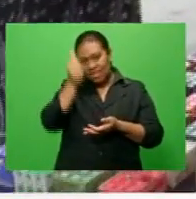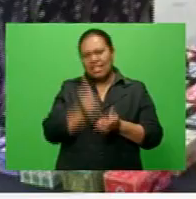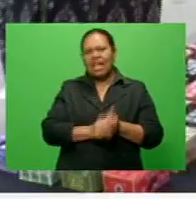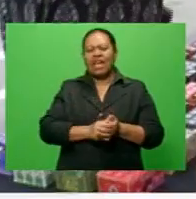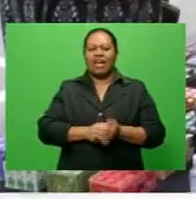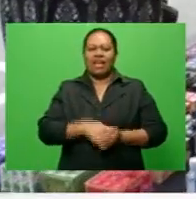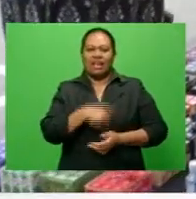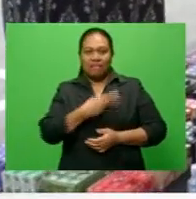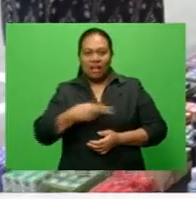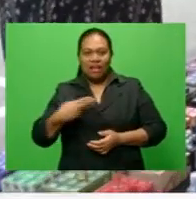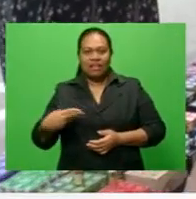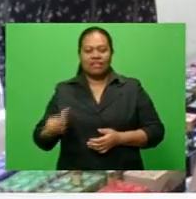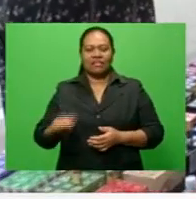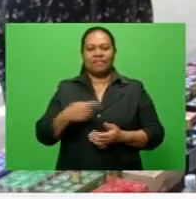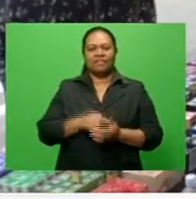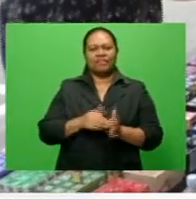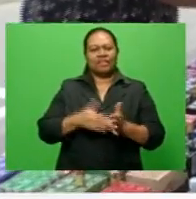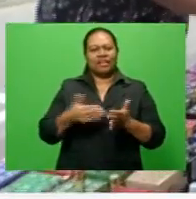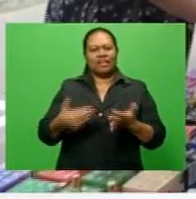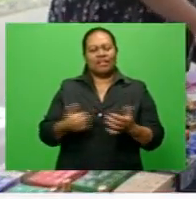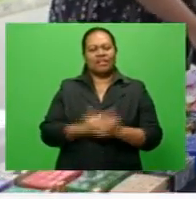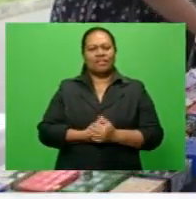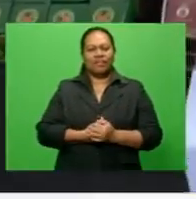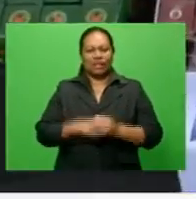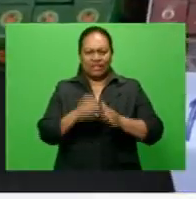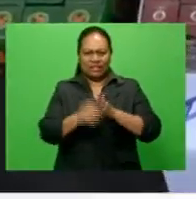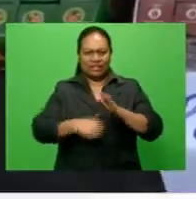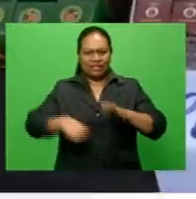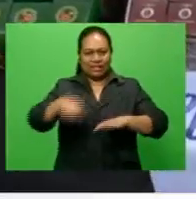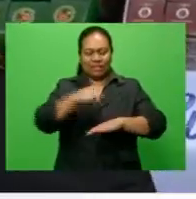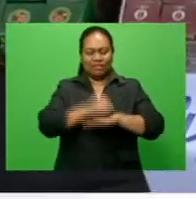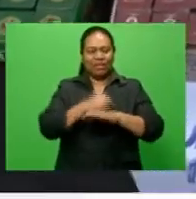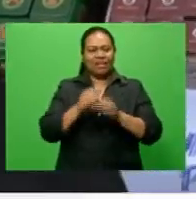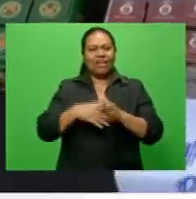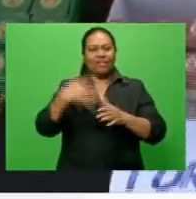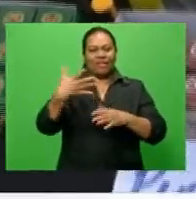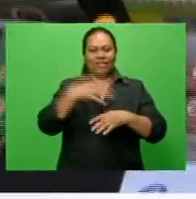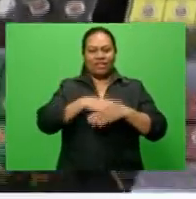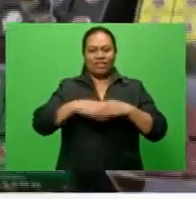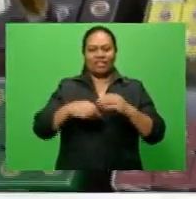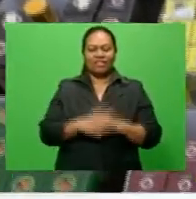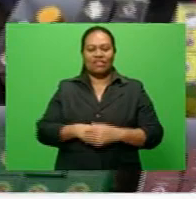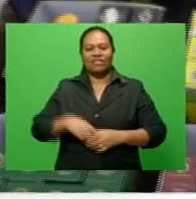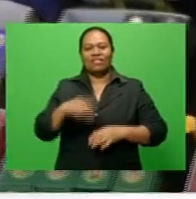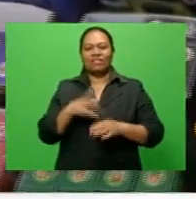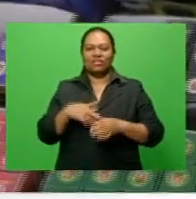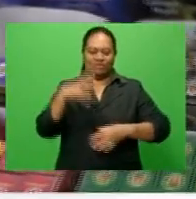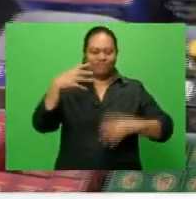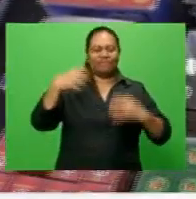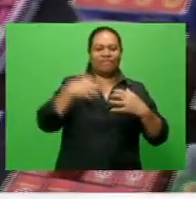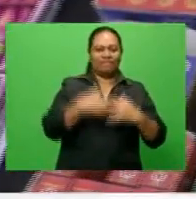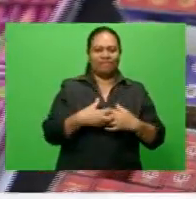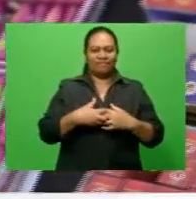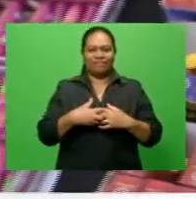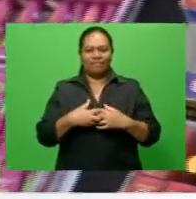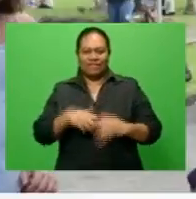and Singapore, has been selling branded perfumes for as low as $5 to suit her customers' budget. They're helping me in my